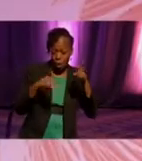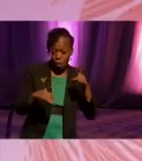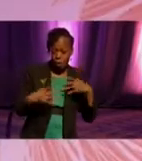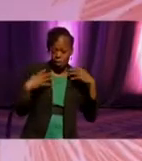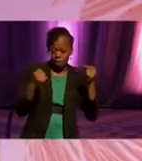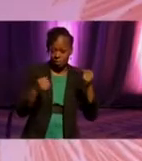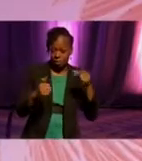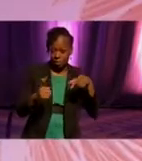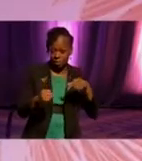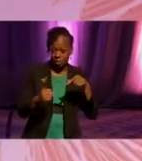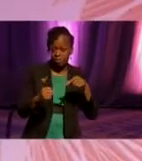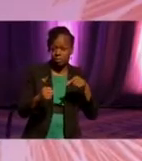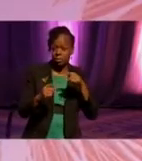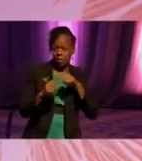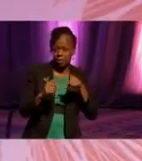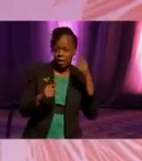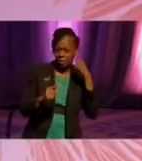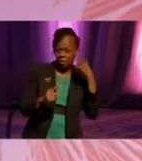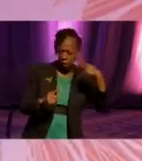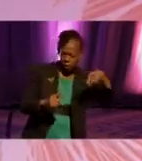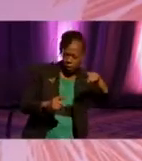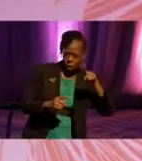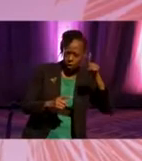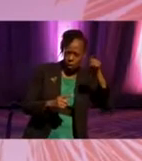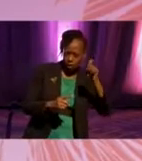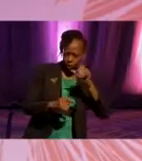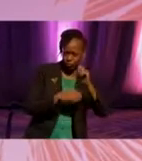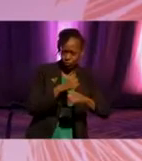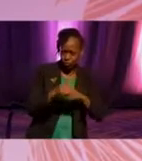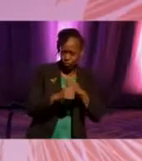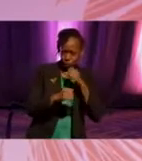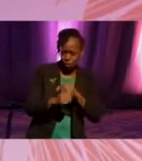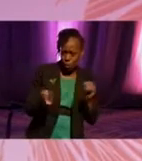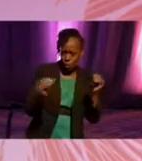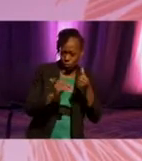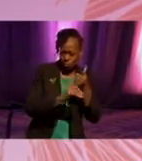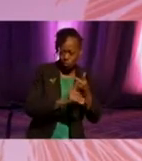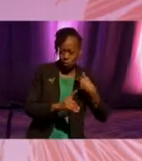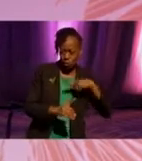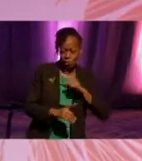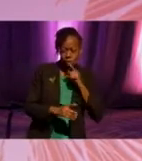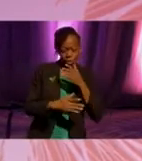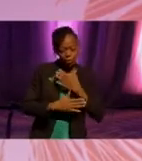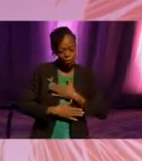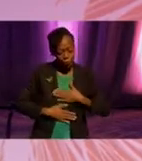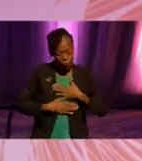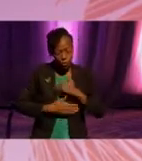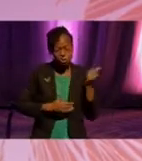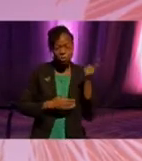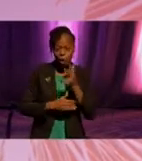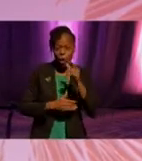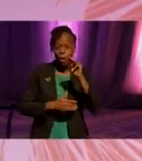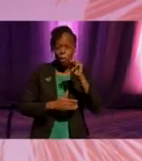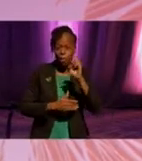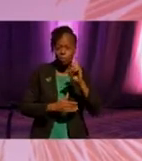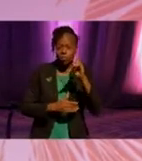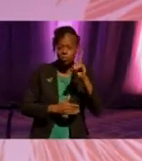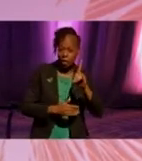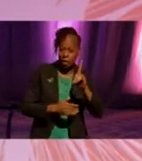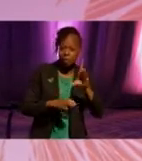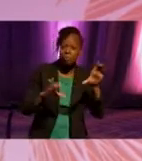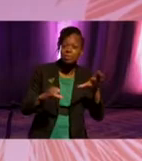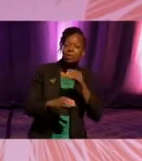but you must be 100 years old, the organization. So we appreciate all that the March of Dimes is doing, but